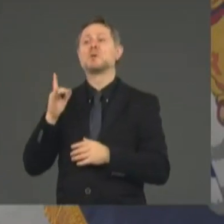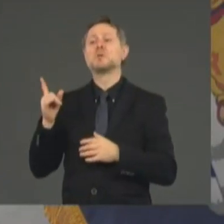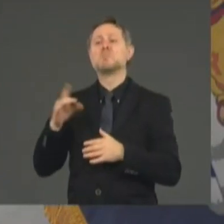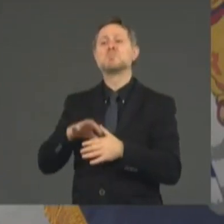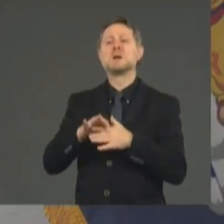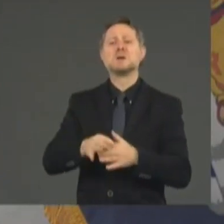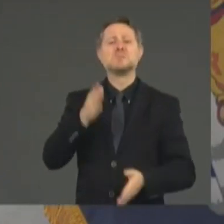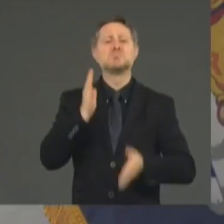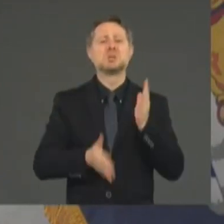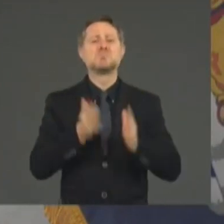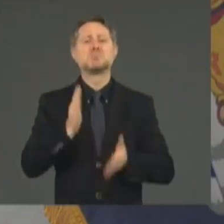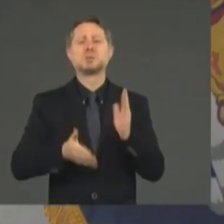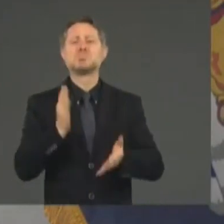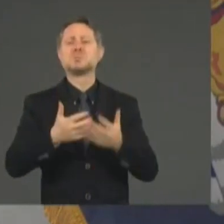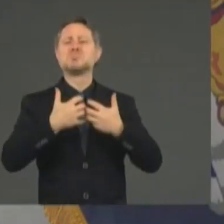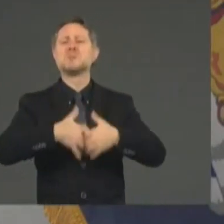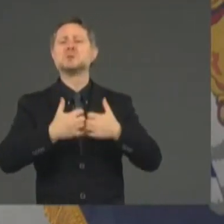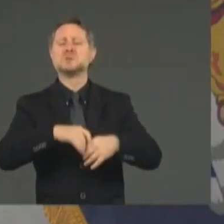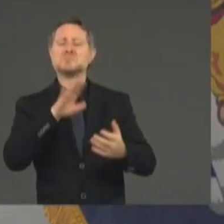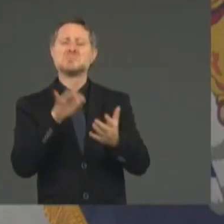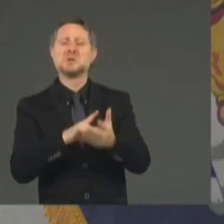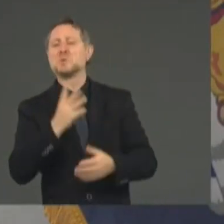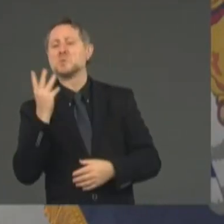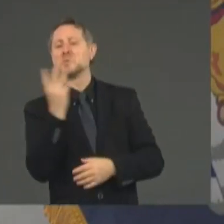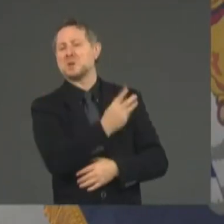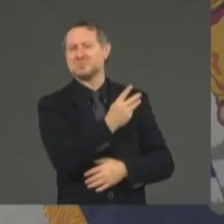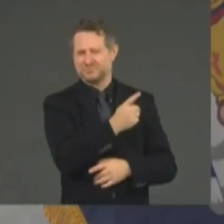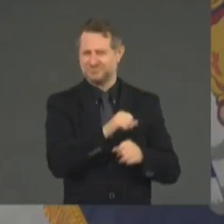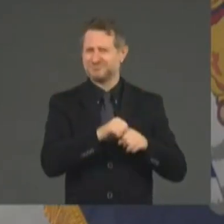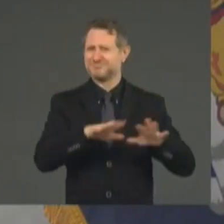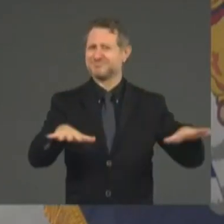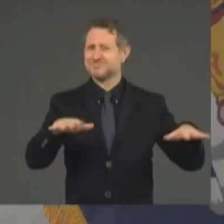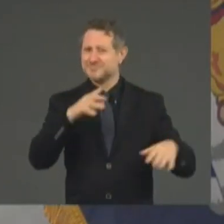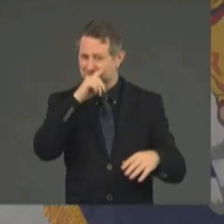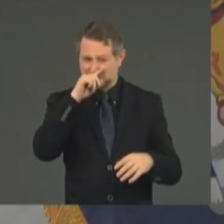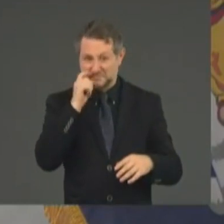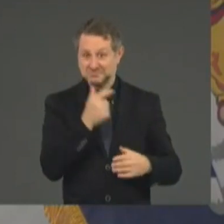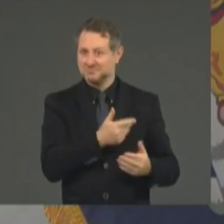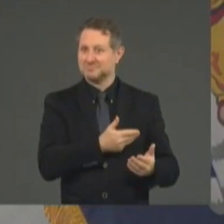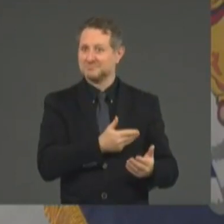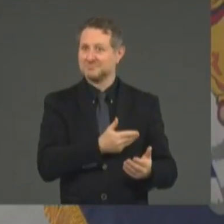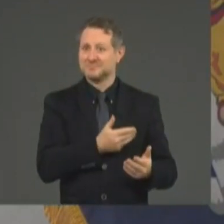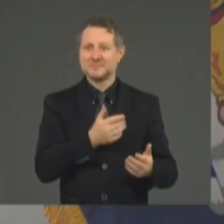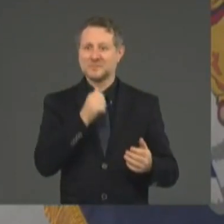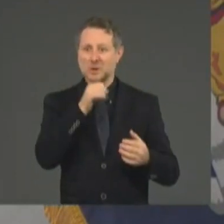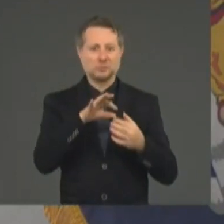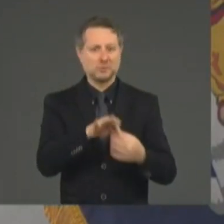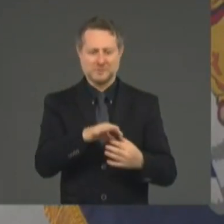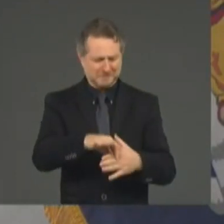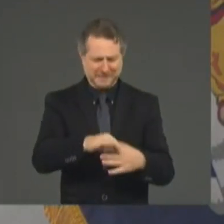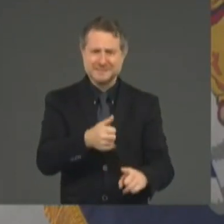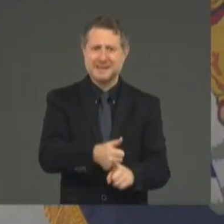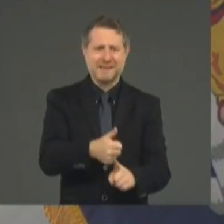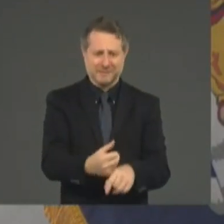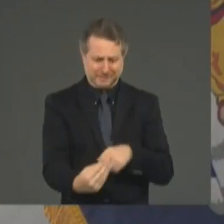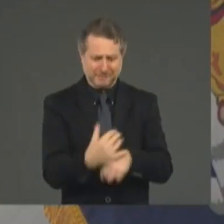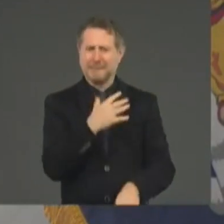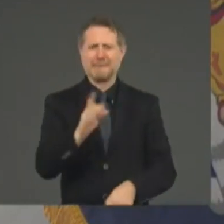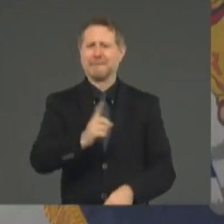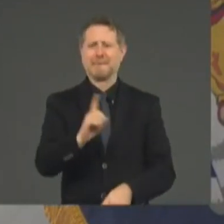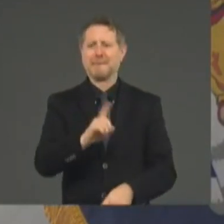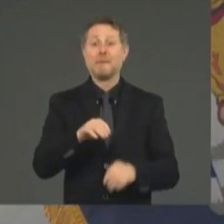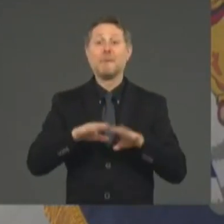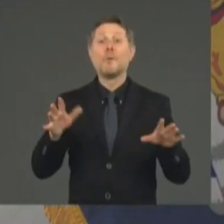Midwest and the outbreaks in the meat processing plants, it has nothing to do with the meat. It's the fact that you